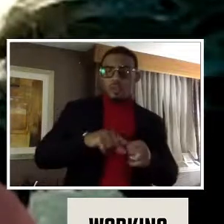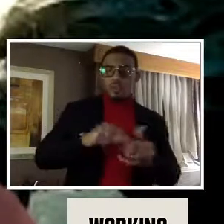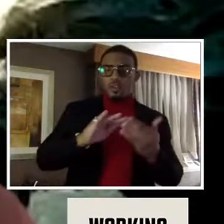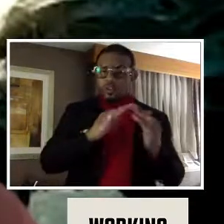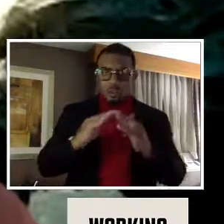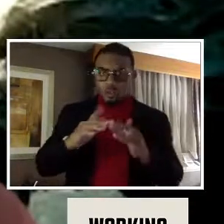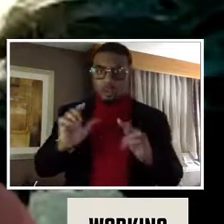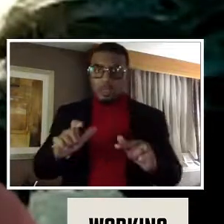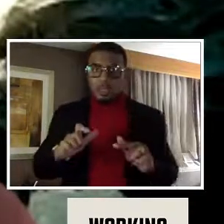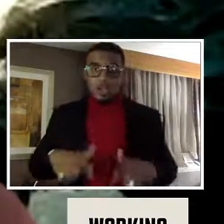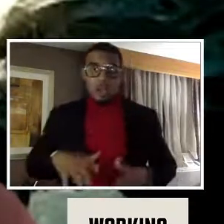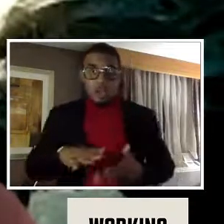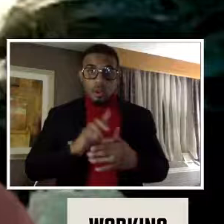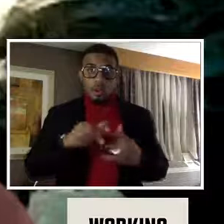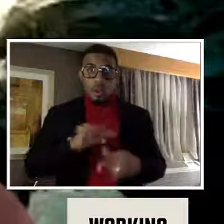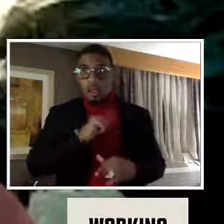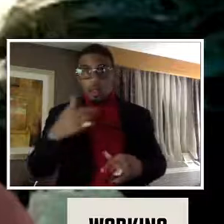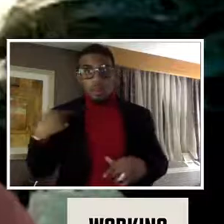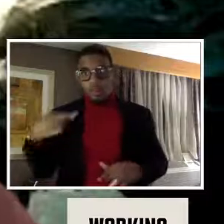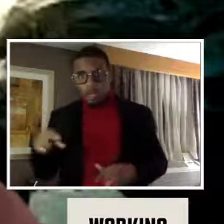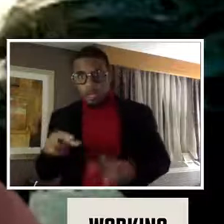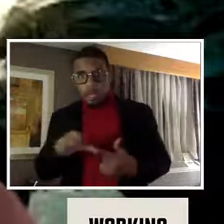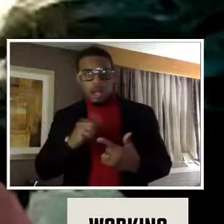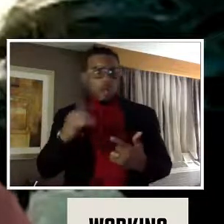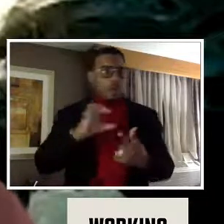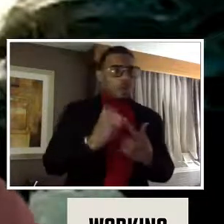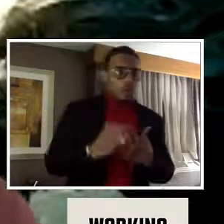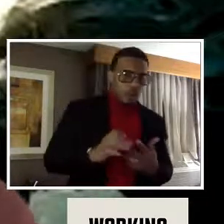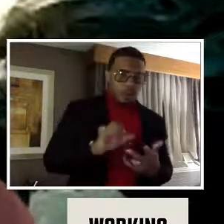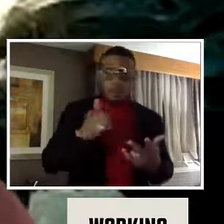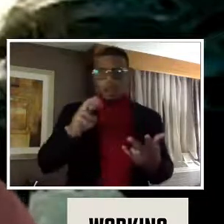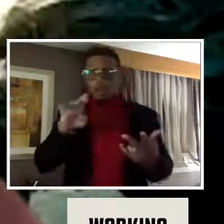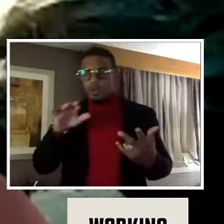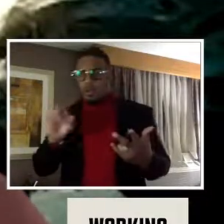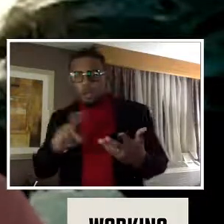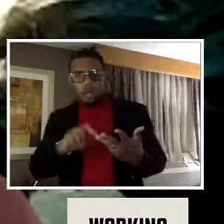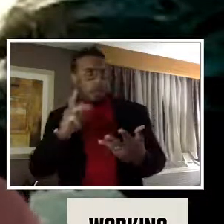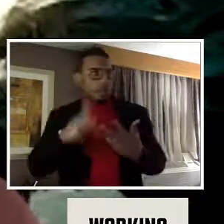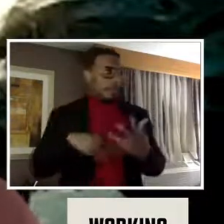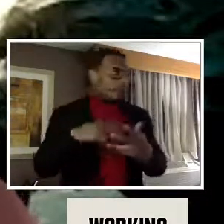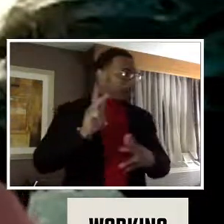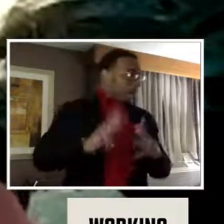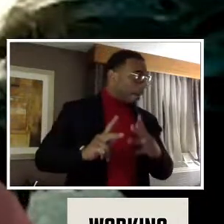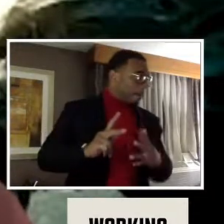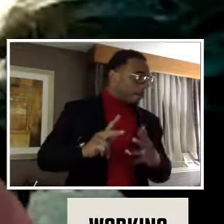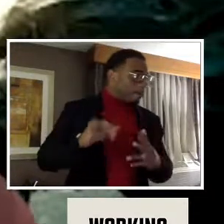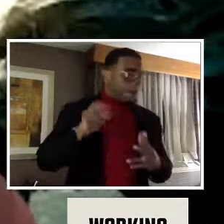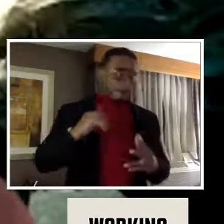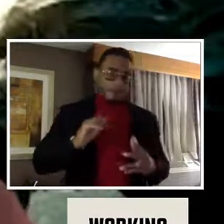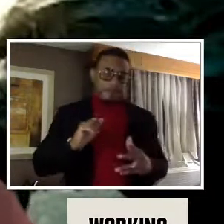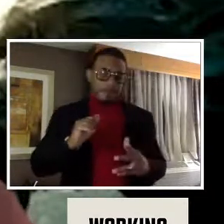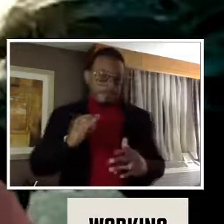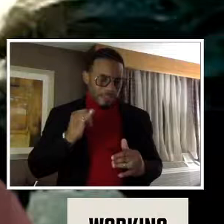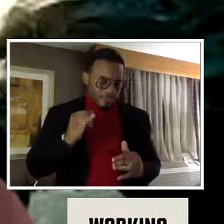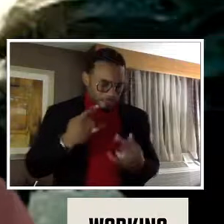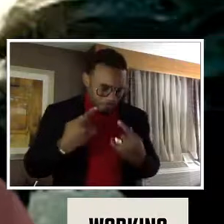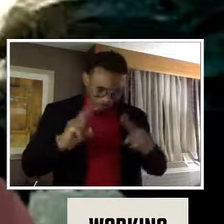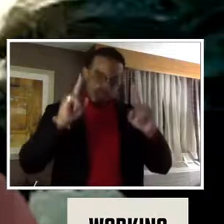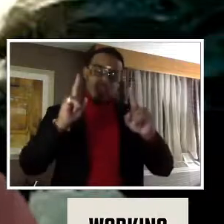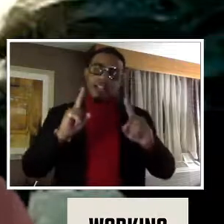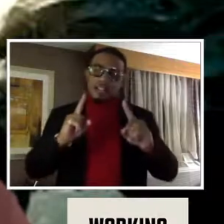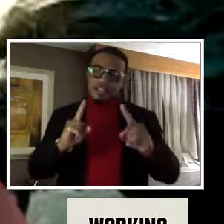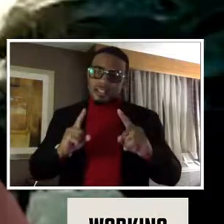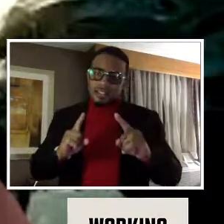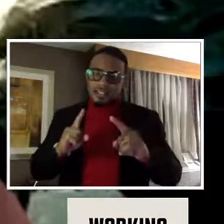communities so that she can learn about other religions, other cultures, other races, other types of people, so that we could finally get over